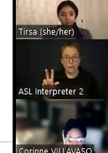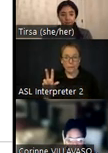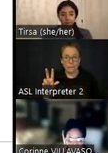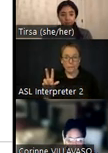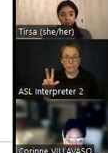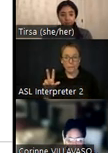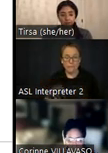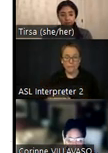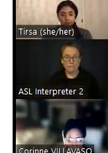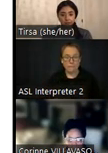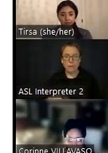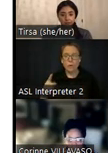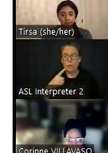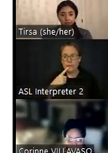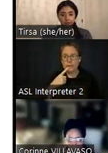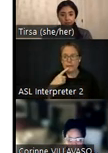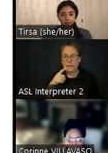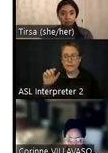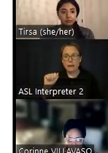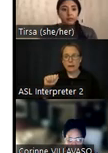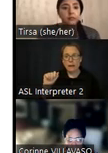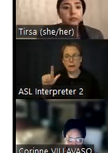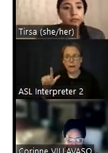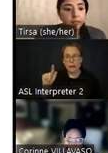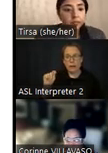three. When you say alternates,